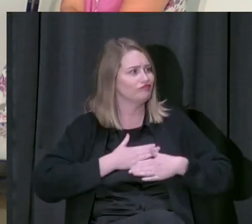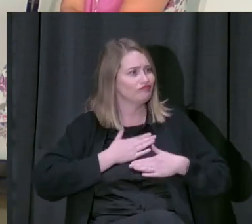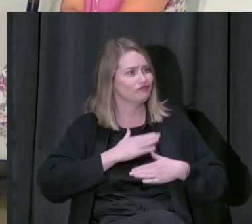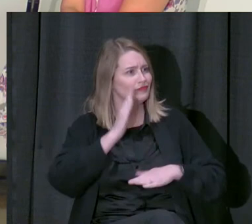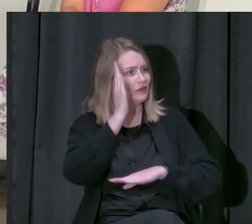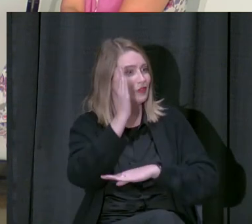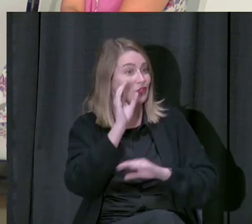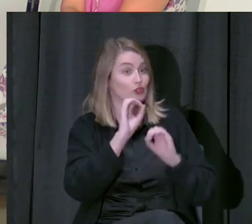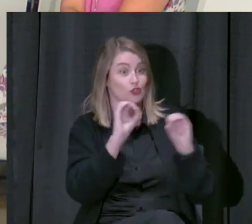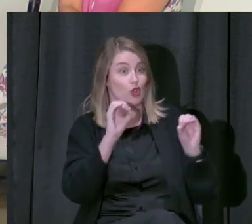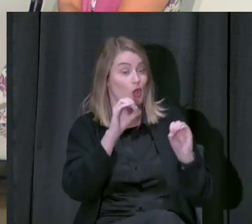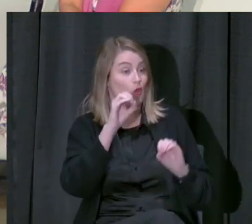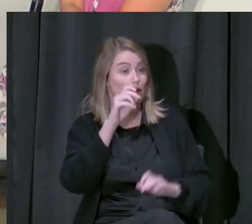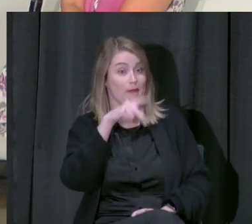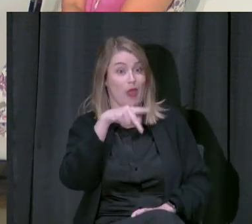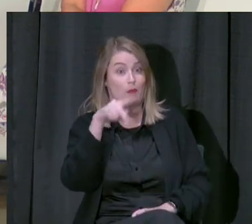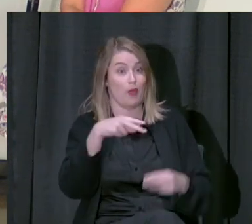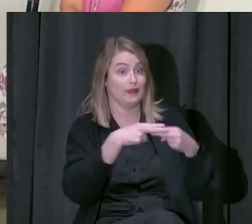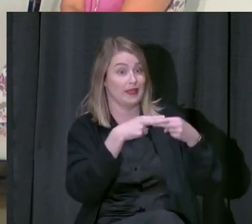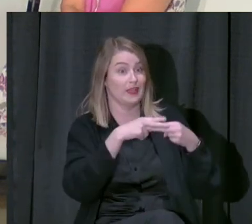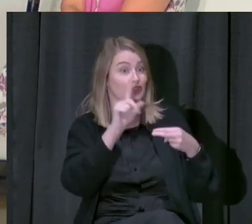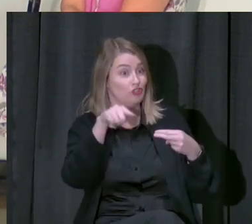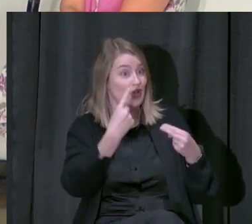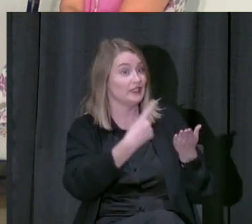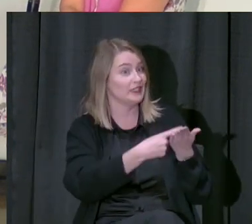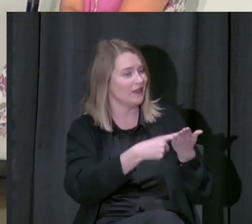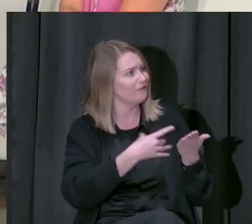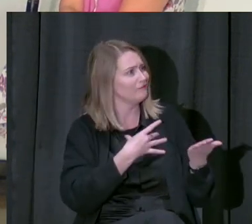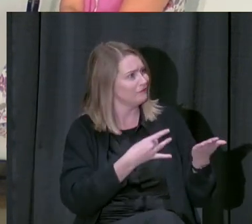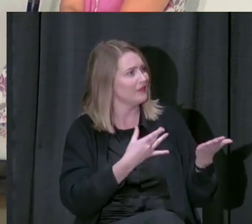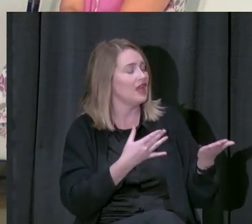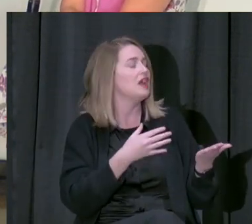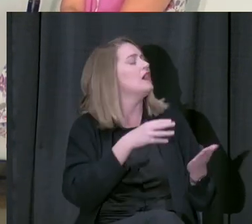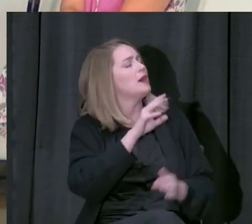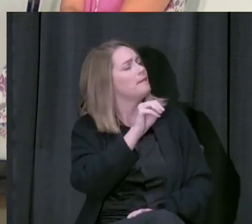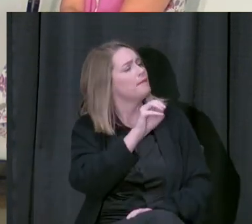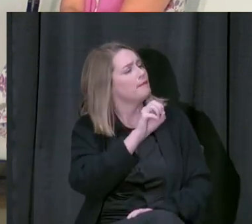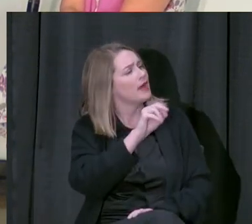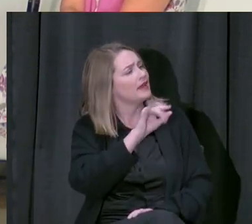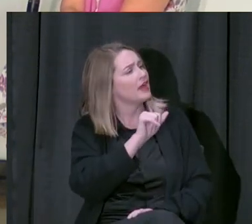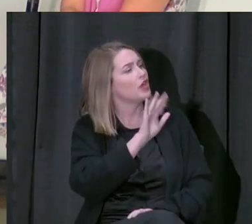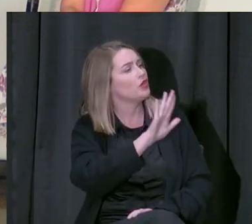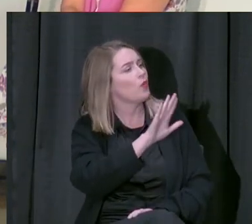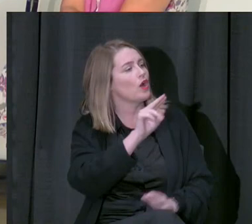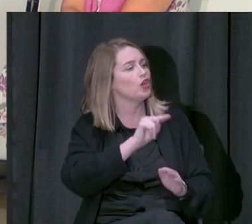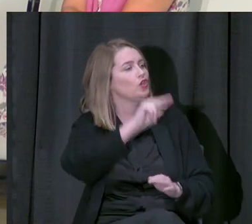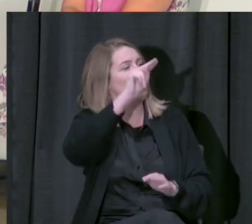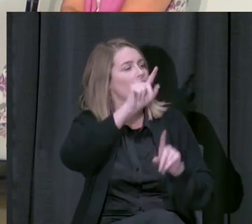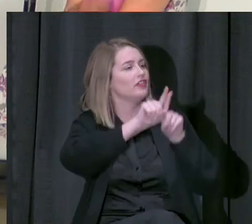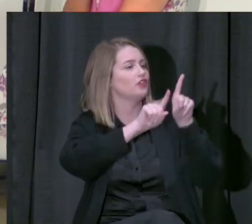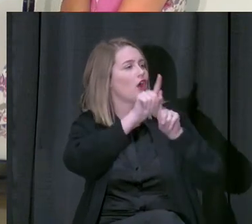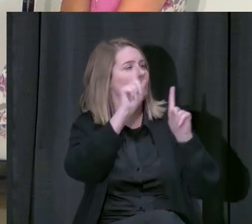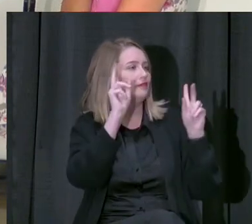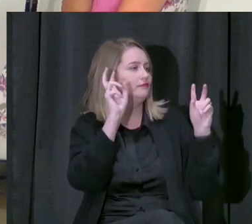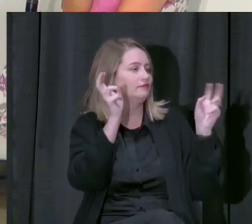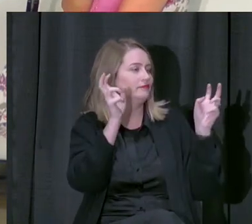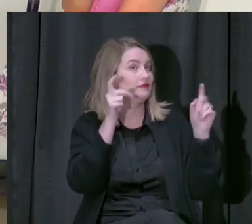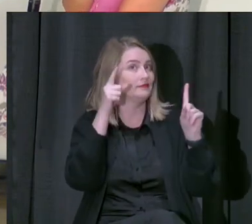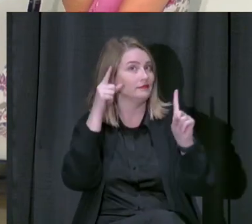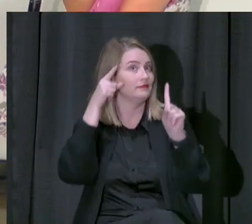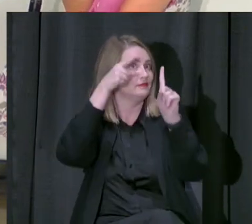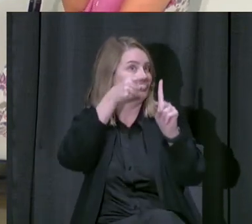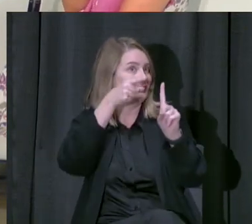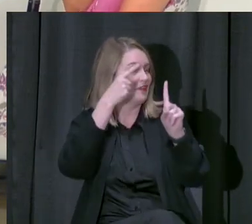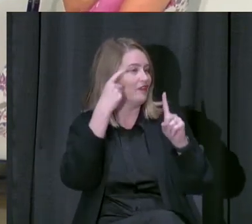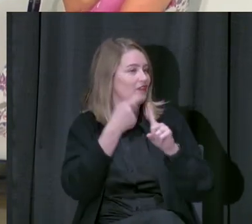no PowerPoint slides and just have a discussion. Monica, what's your North Star, like, from an accessibility standpoint?